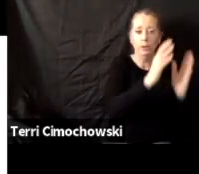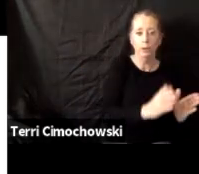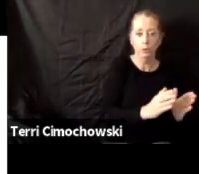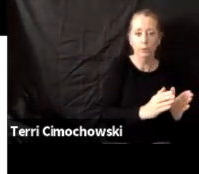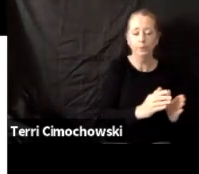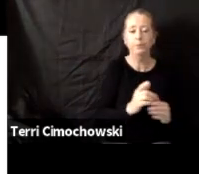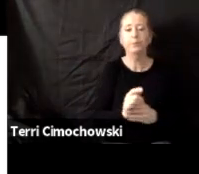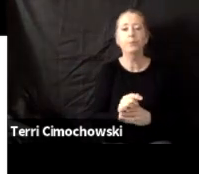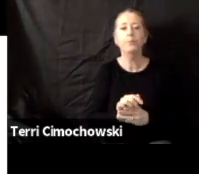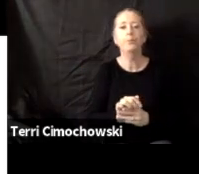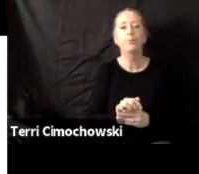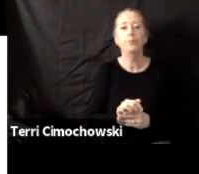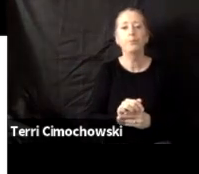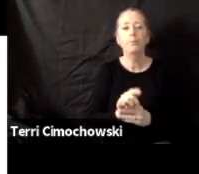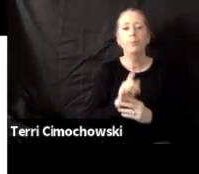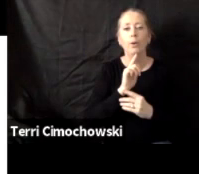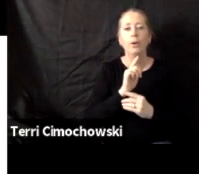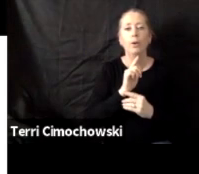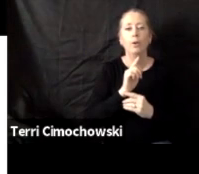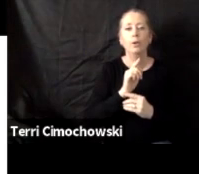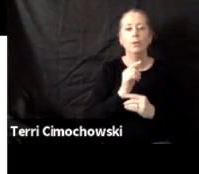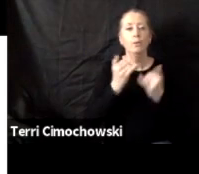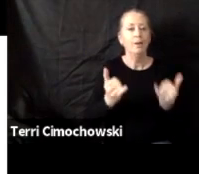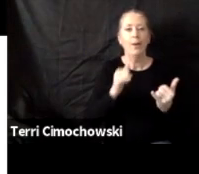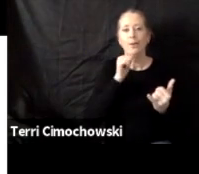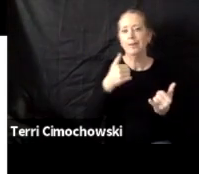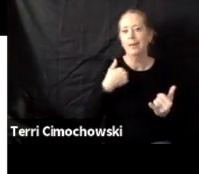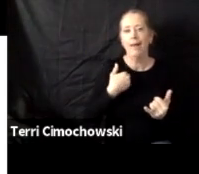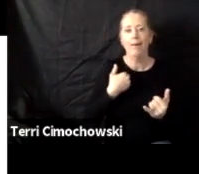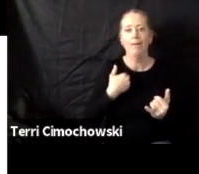but there really isn't a synchronous opportunity at this time.